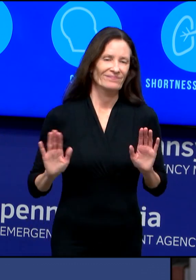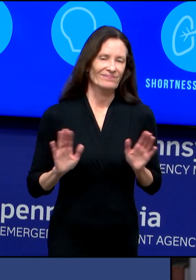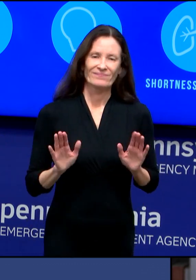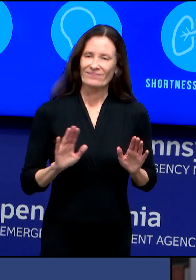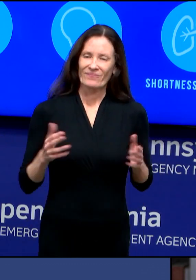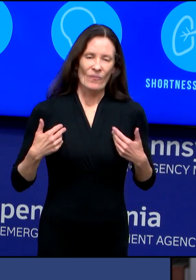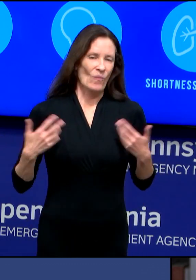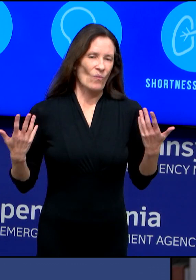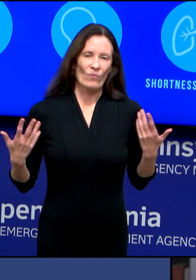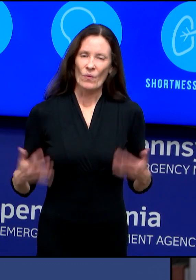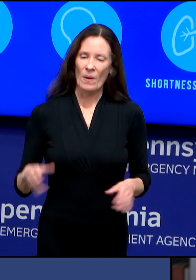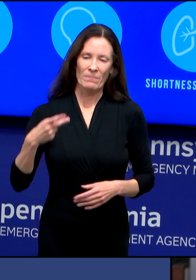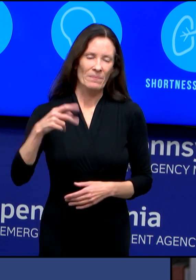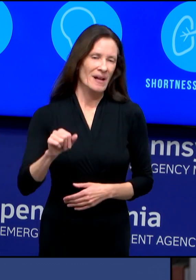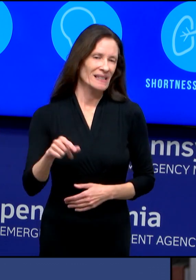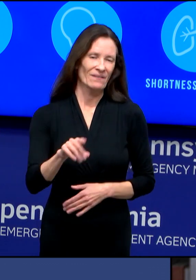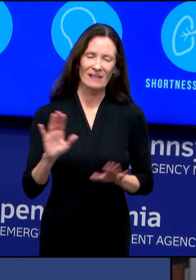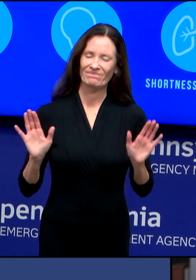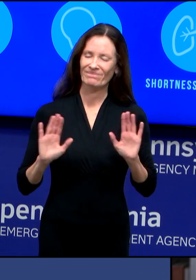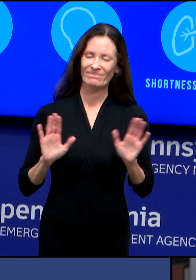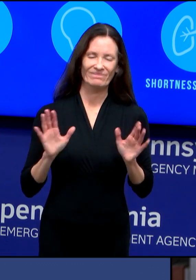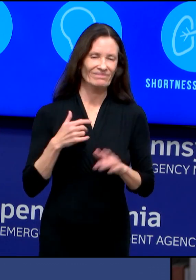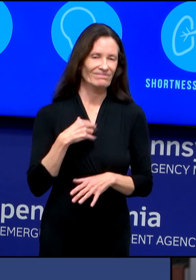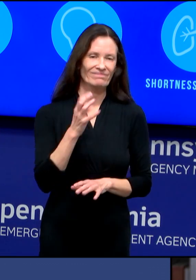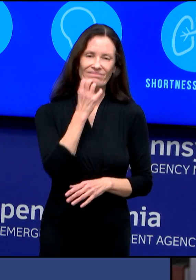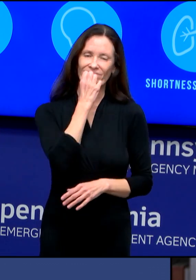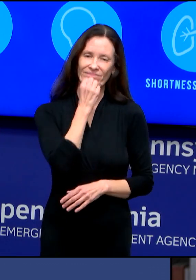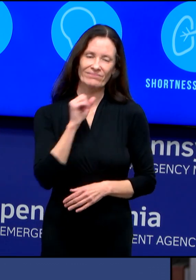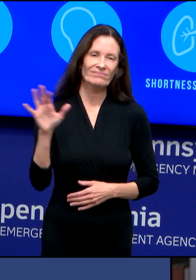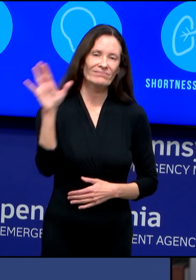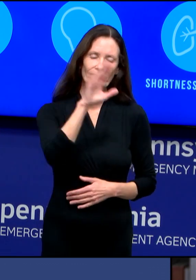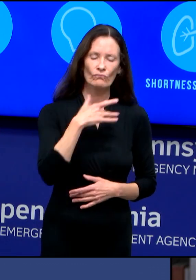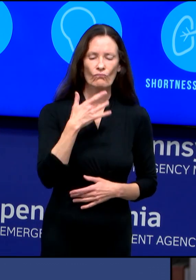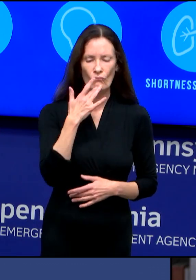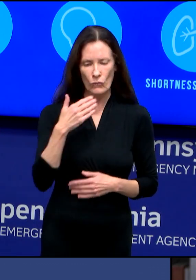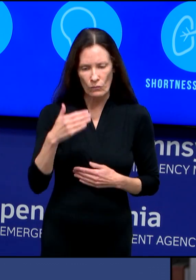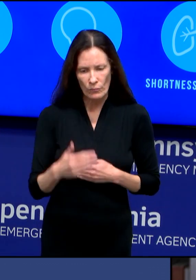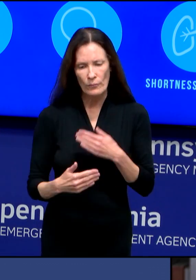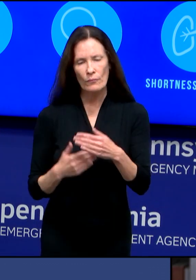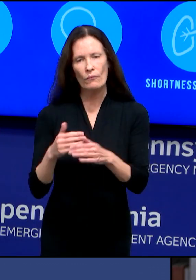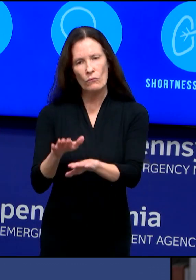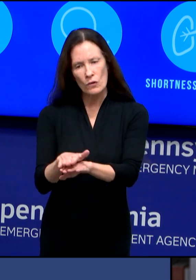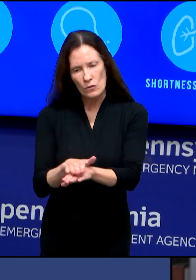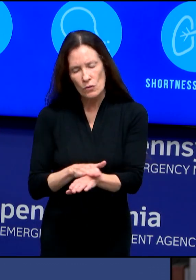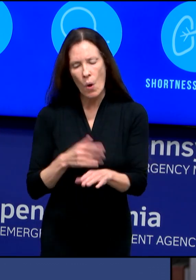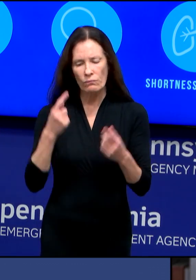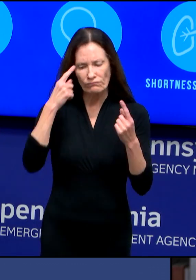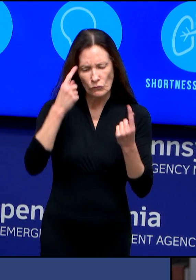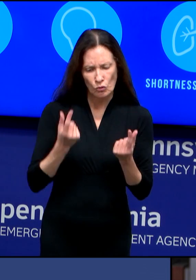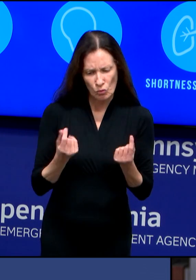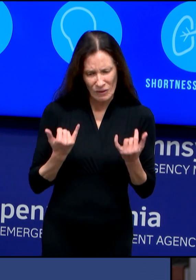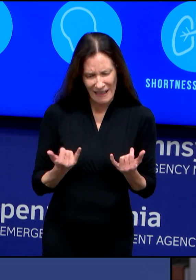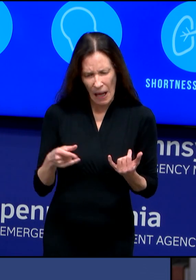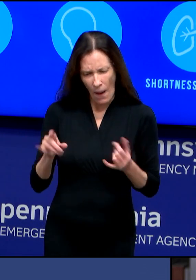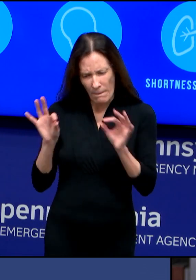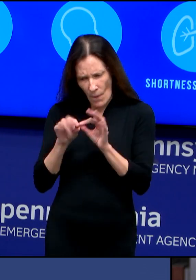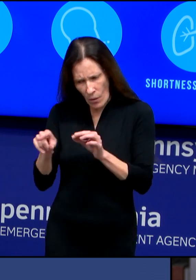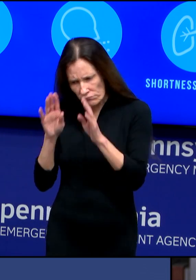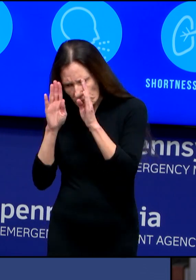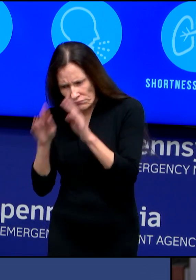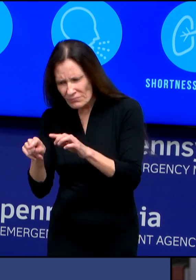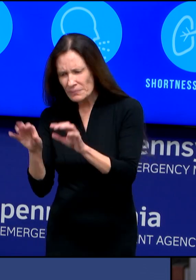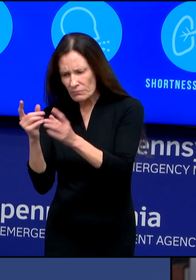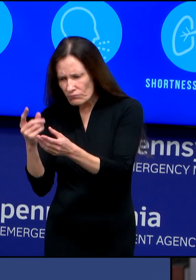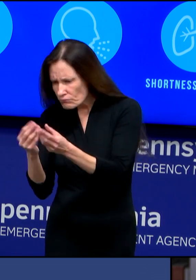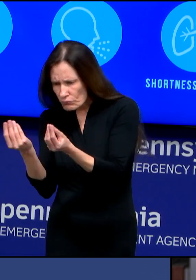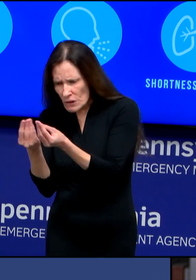We're taking a measured approach, but we're taking decisive action to make sure that in the areas where this seems to be taking off the fastest, that we